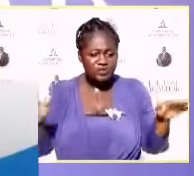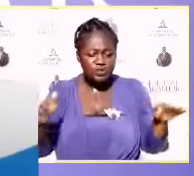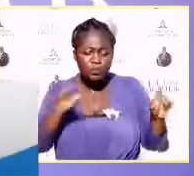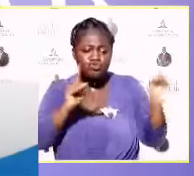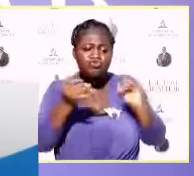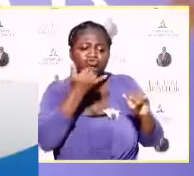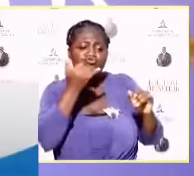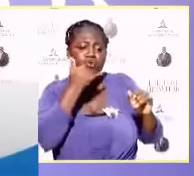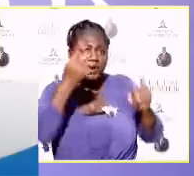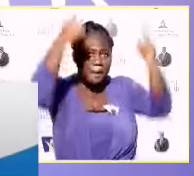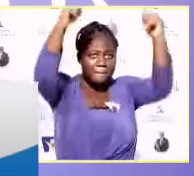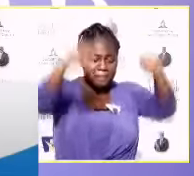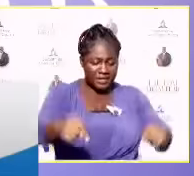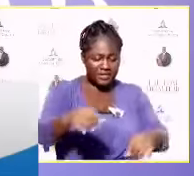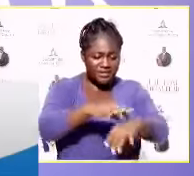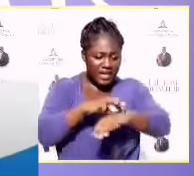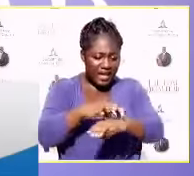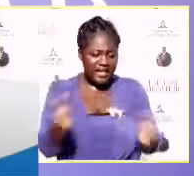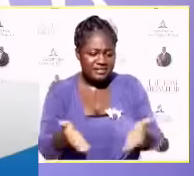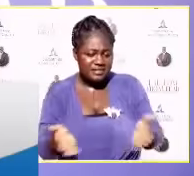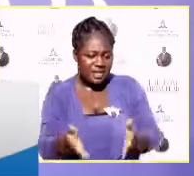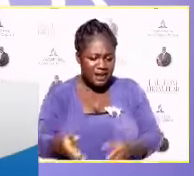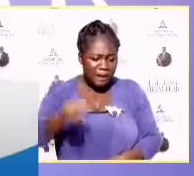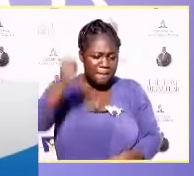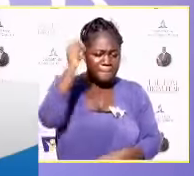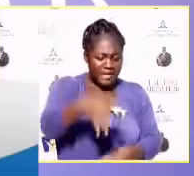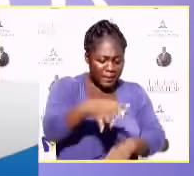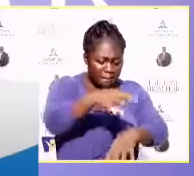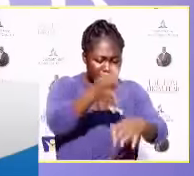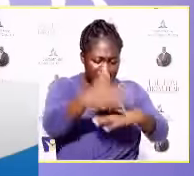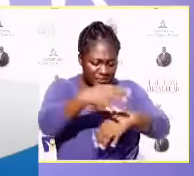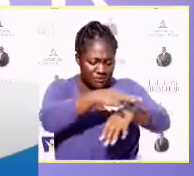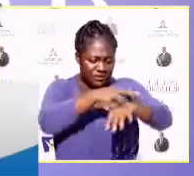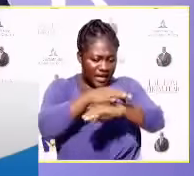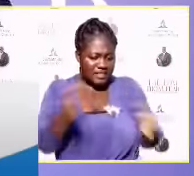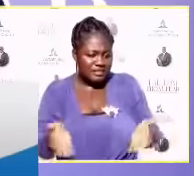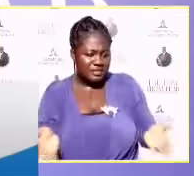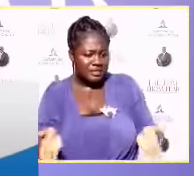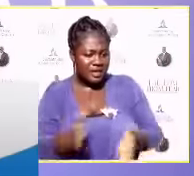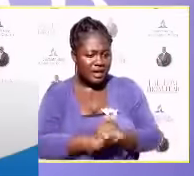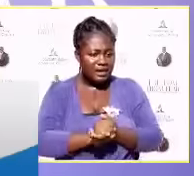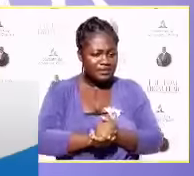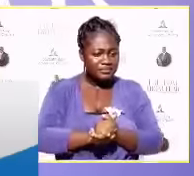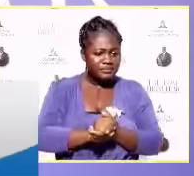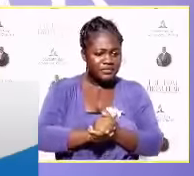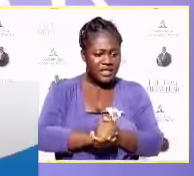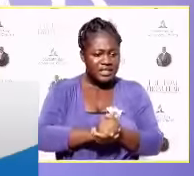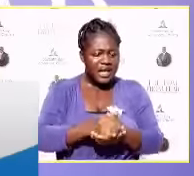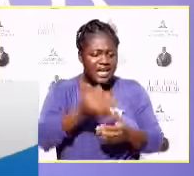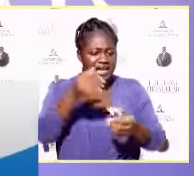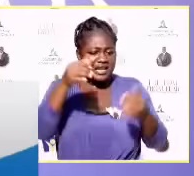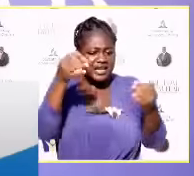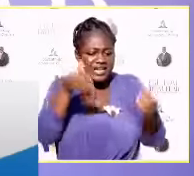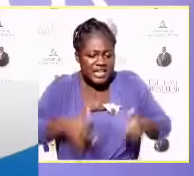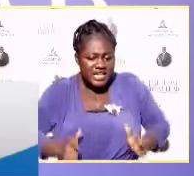sinned, but cast them down to hell, and deliver them into chains of darkness,